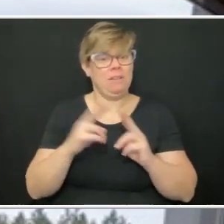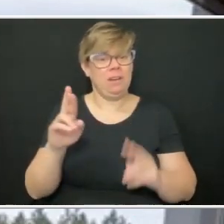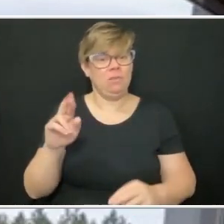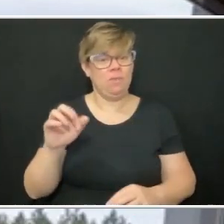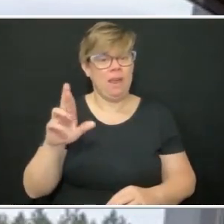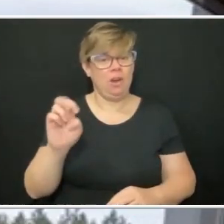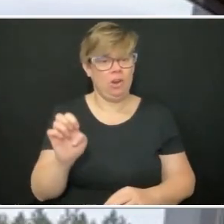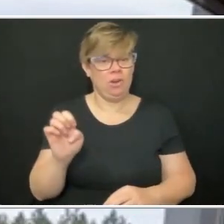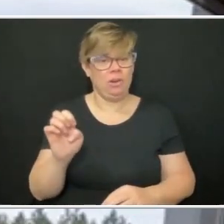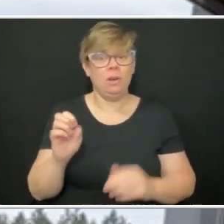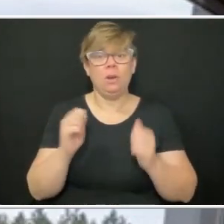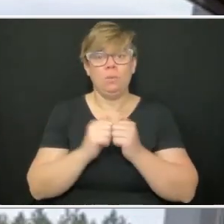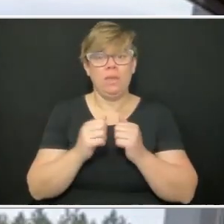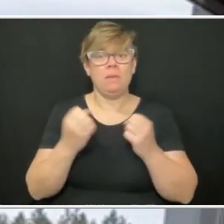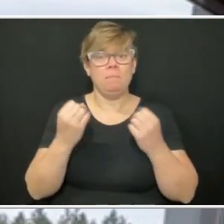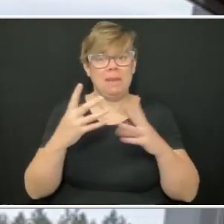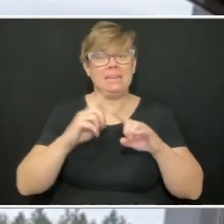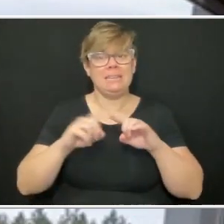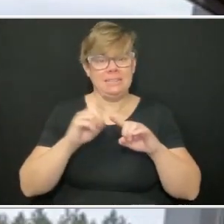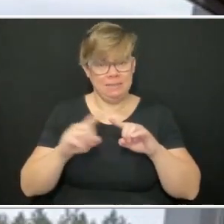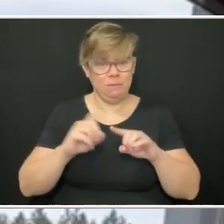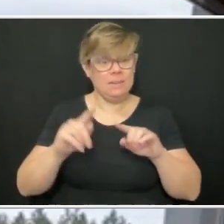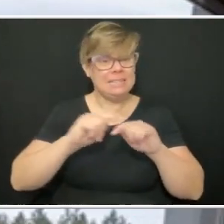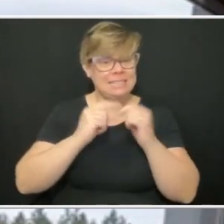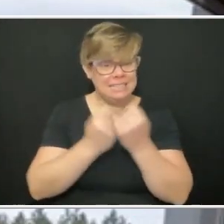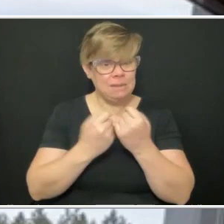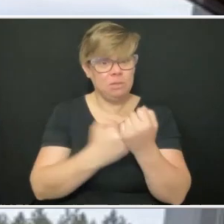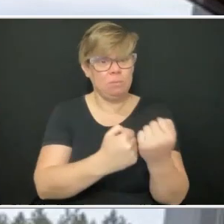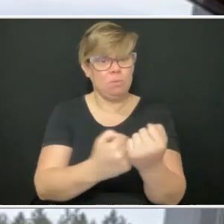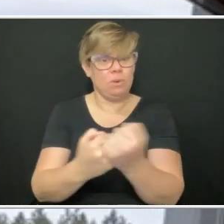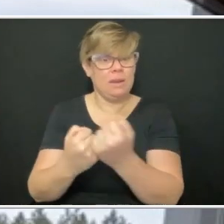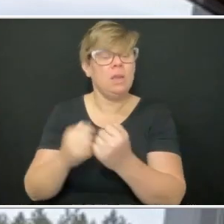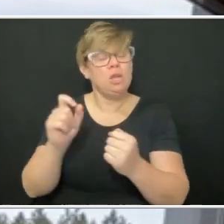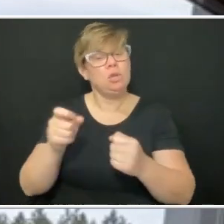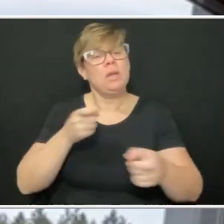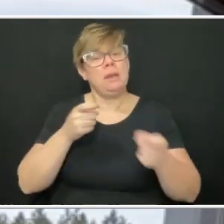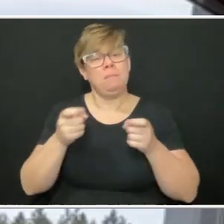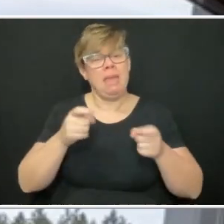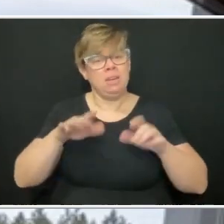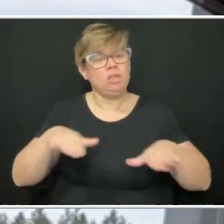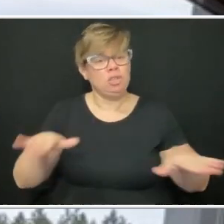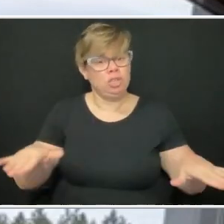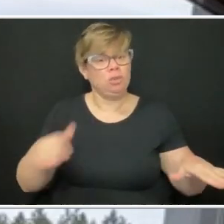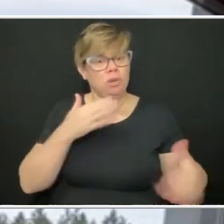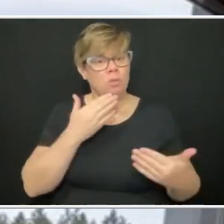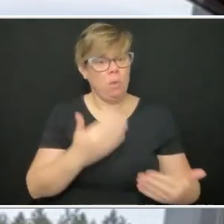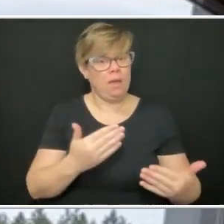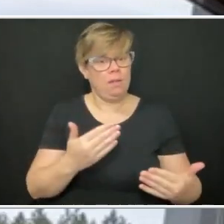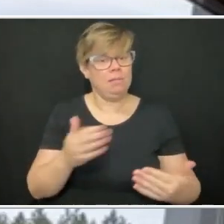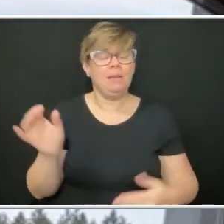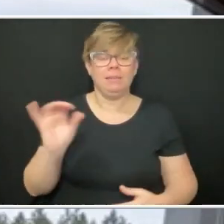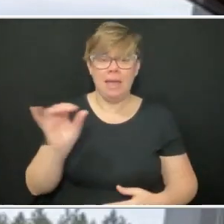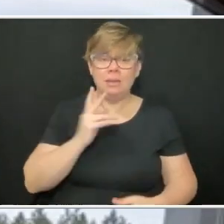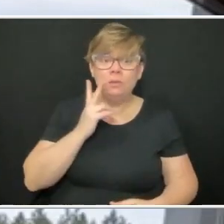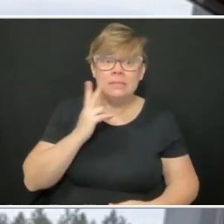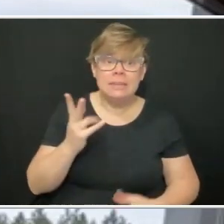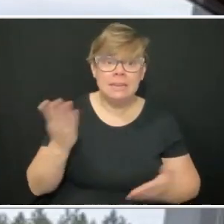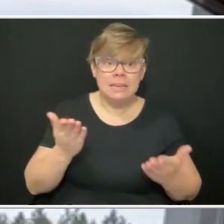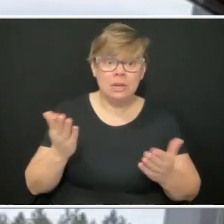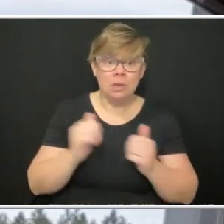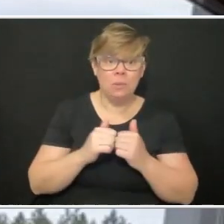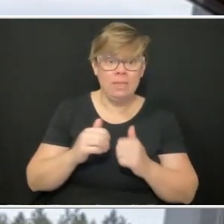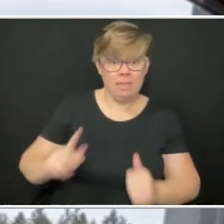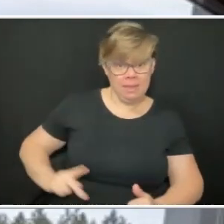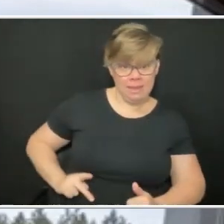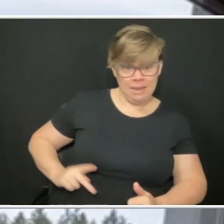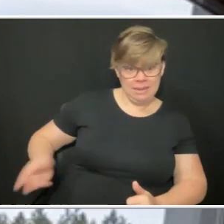with all the multidisciplinary teams, you can usually manage these kids pretty well, as seen here by kidney transplant